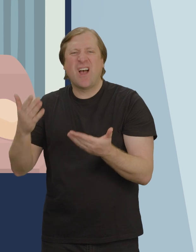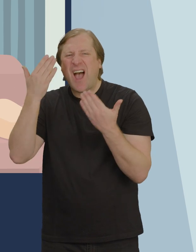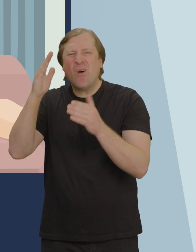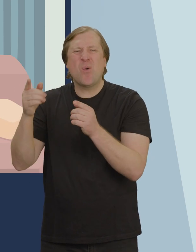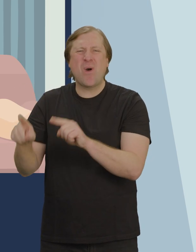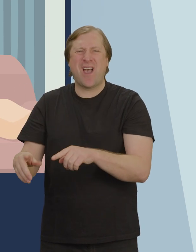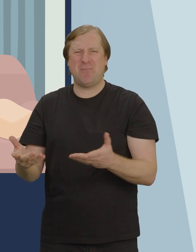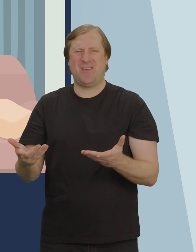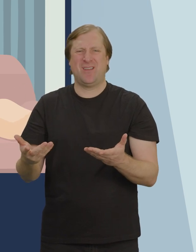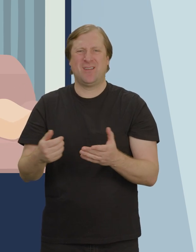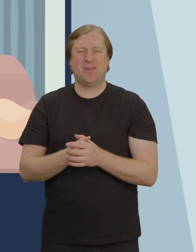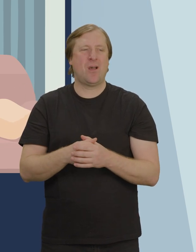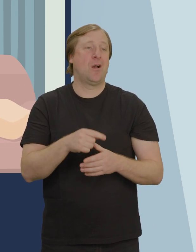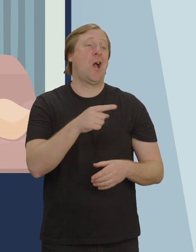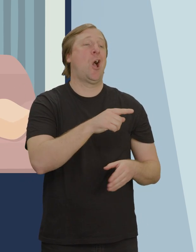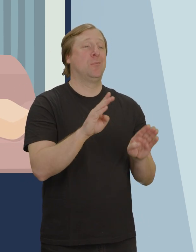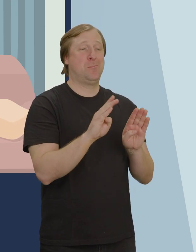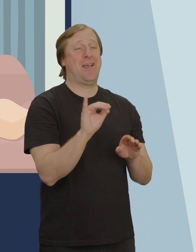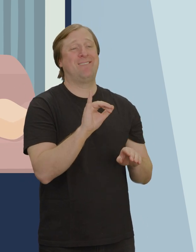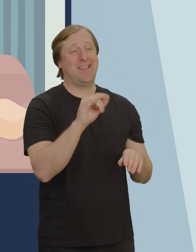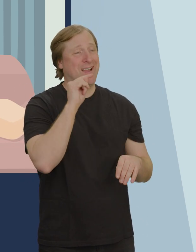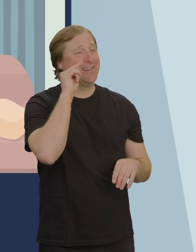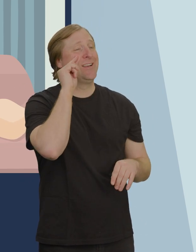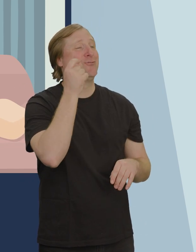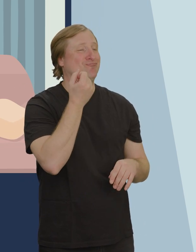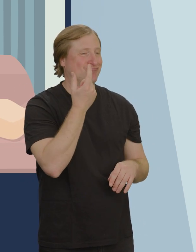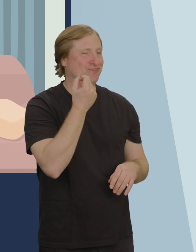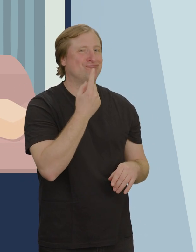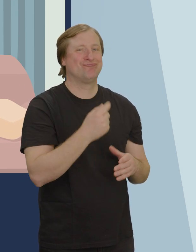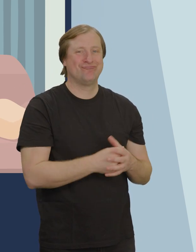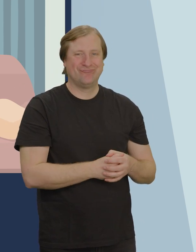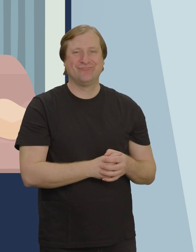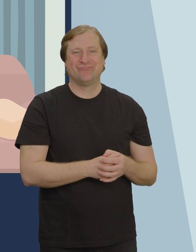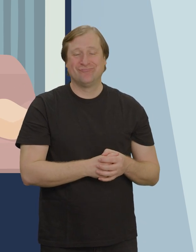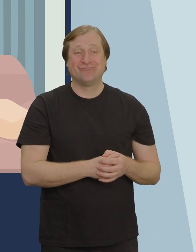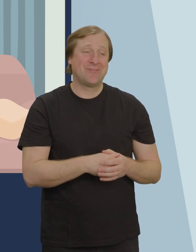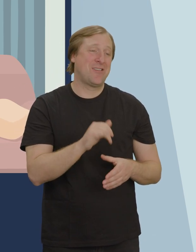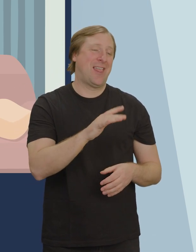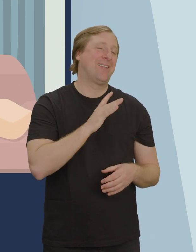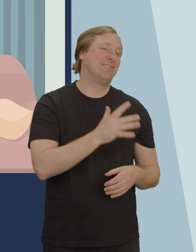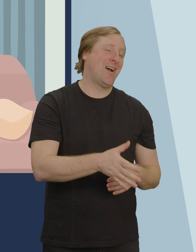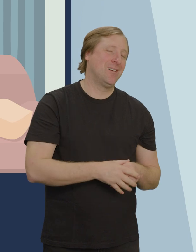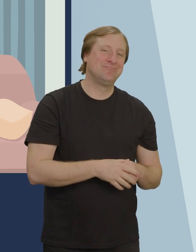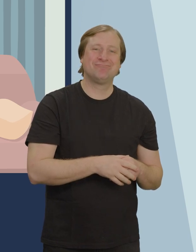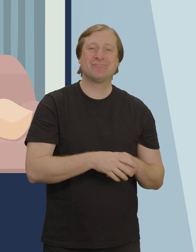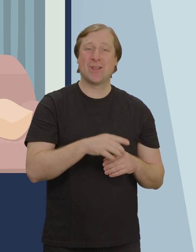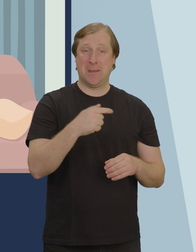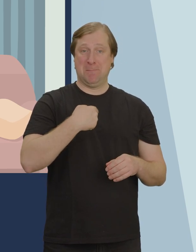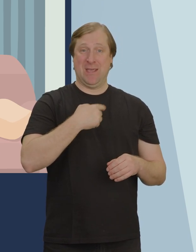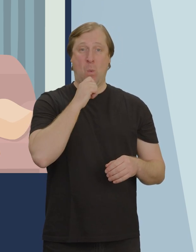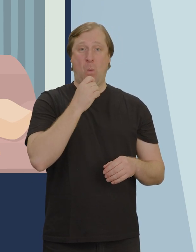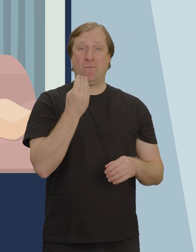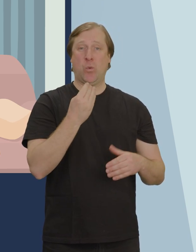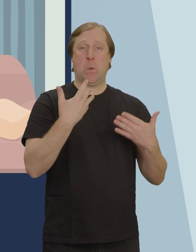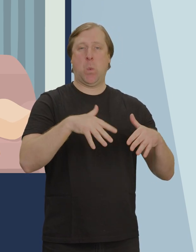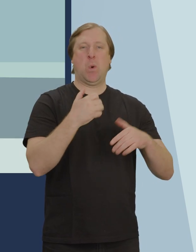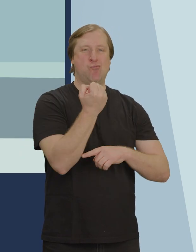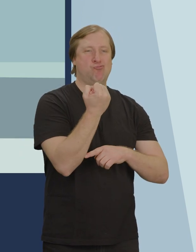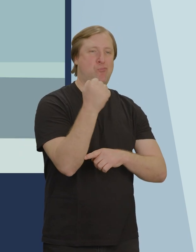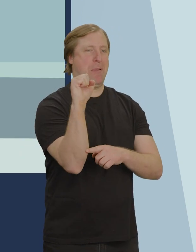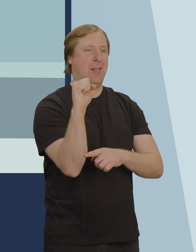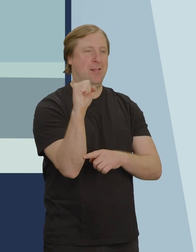I don't know what's come over her. Oh, so she's gone full teenager. That's totally okay. You should have seen me at